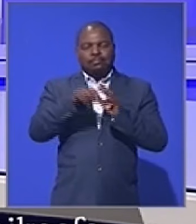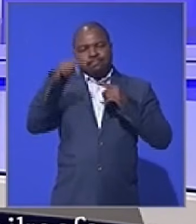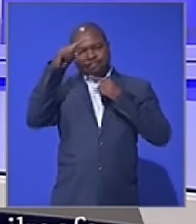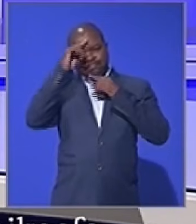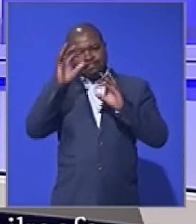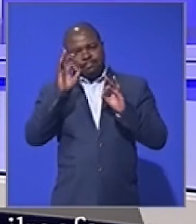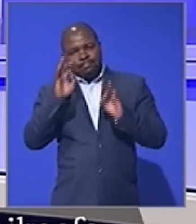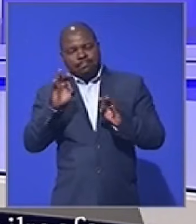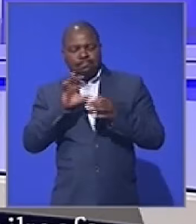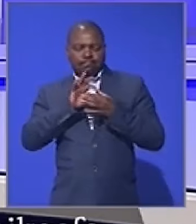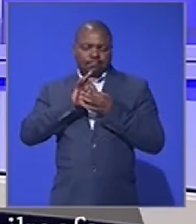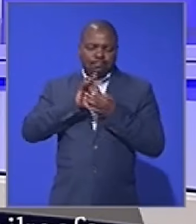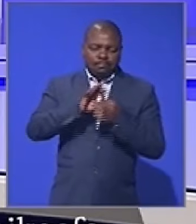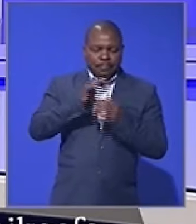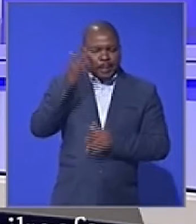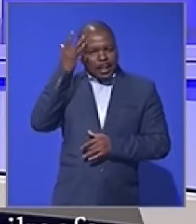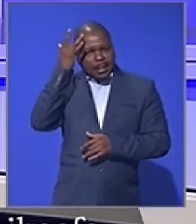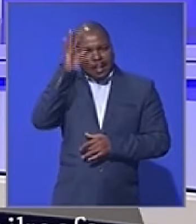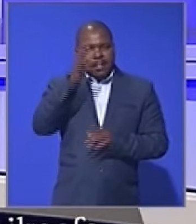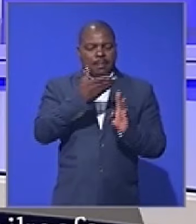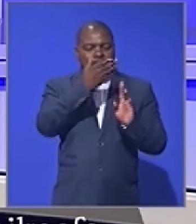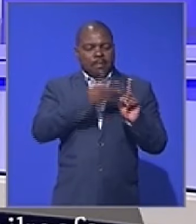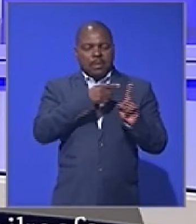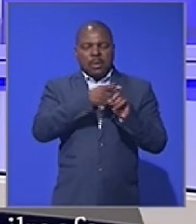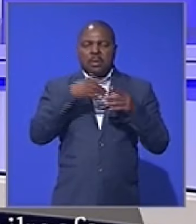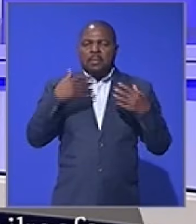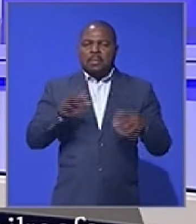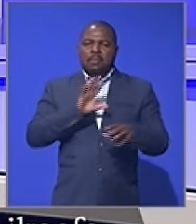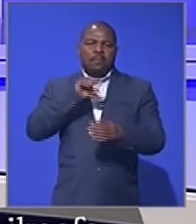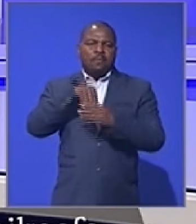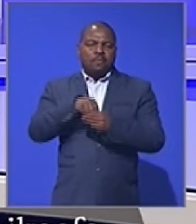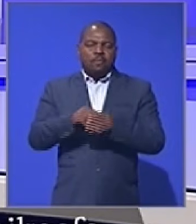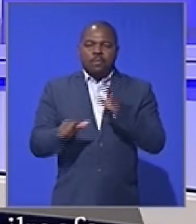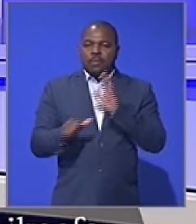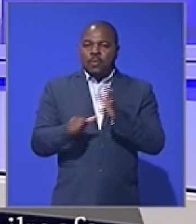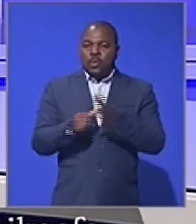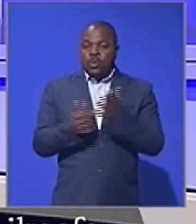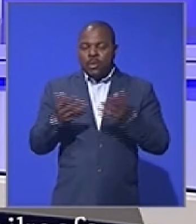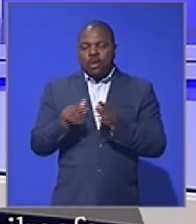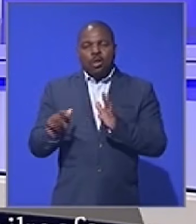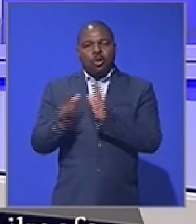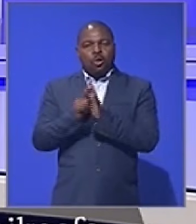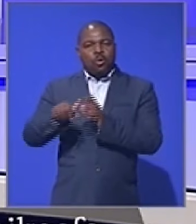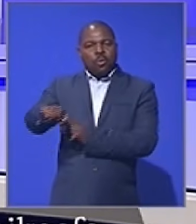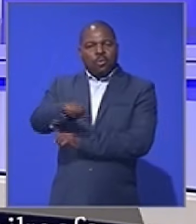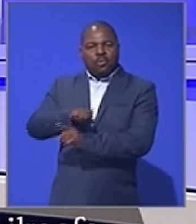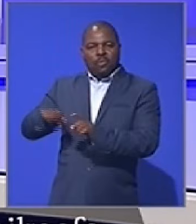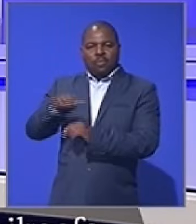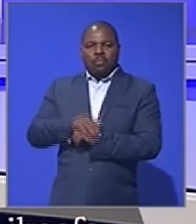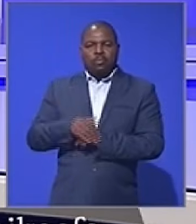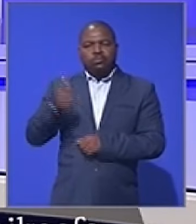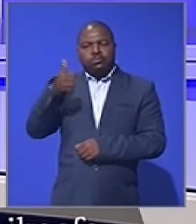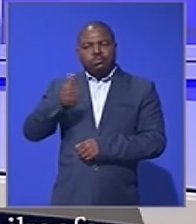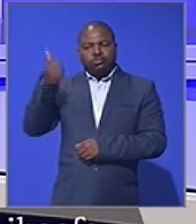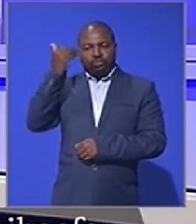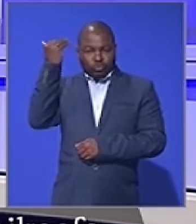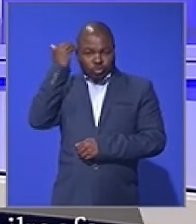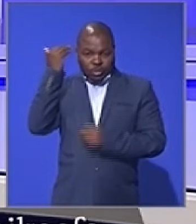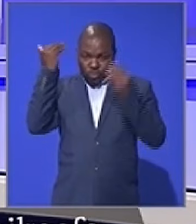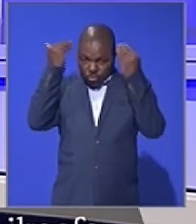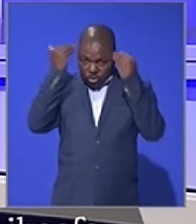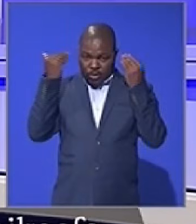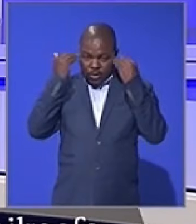seriti, potego, bohlale le go kgatha tema e bohlokwa go tša molao. Moahlodi mogolo Raymond Zondo o